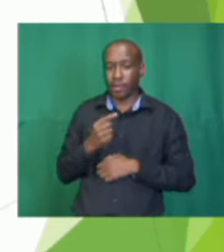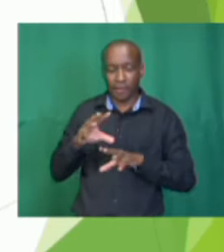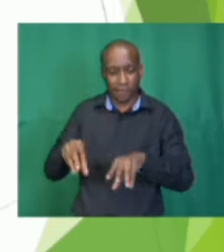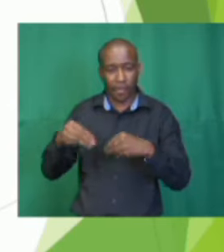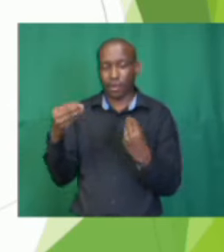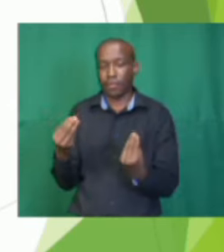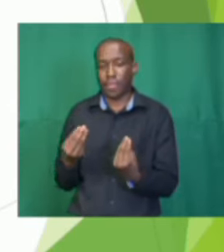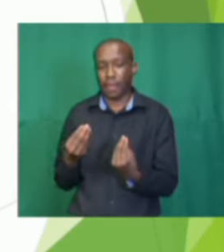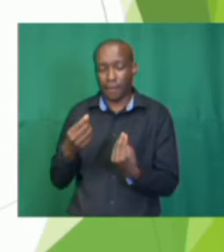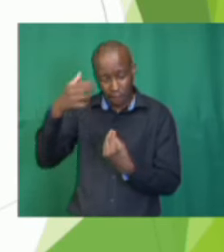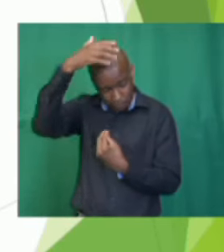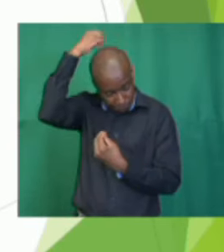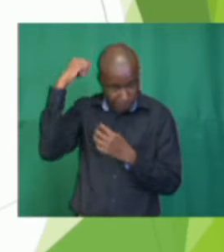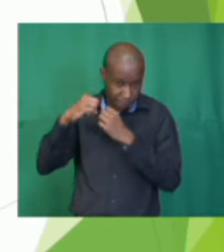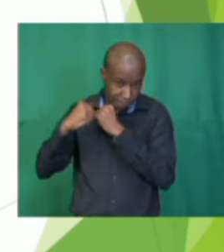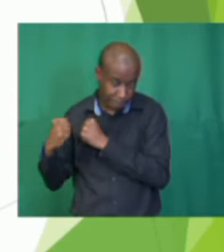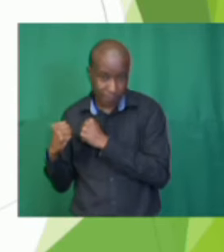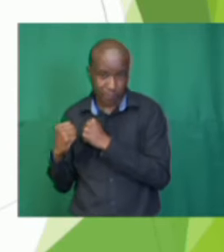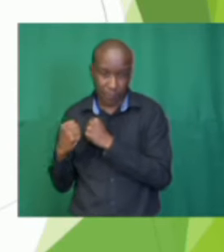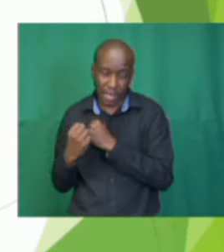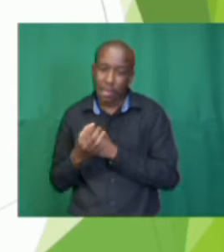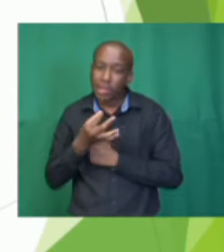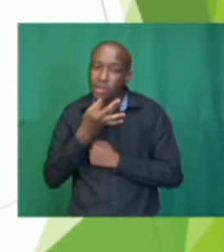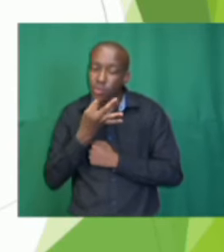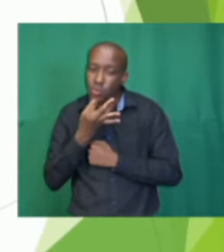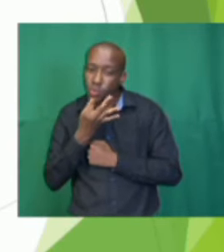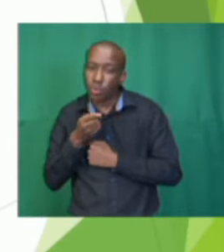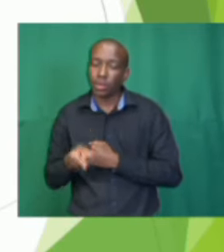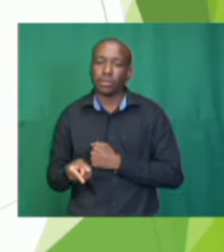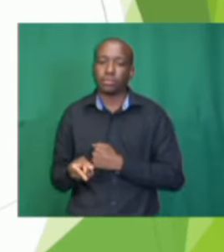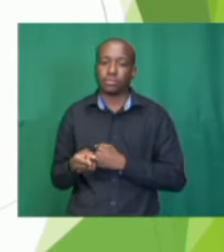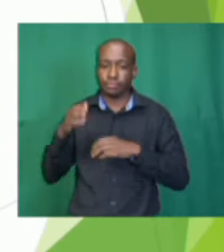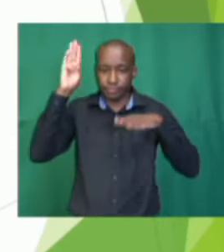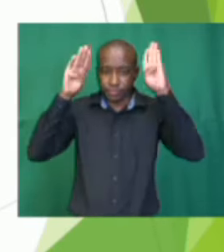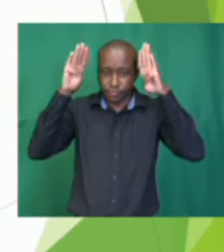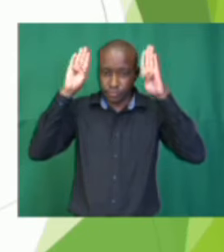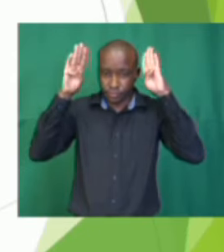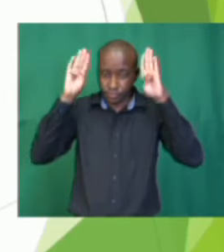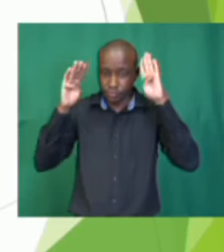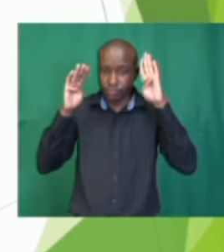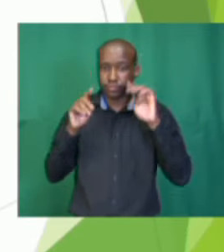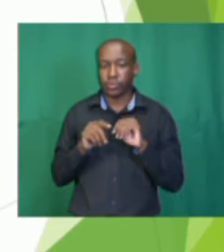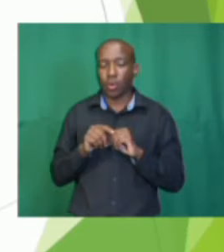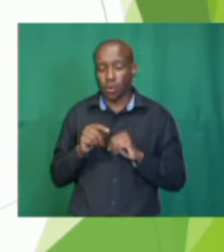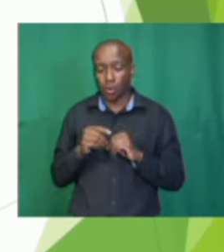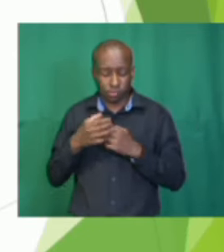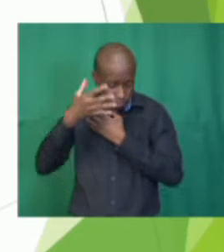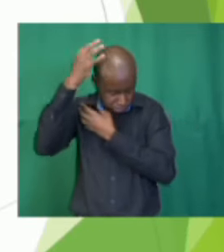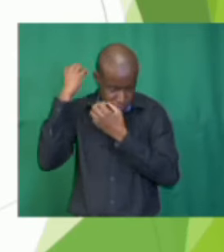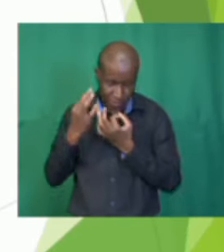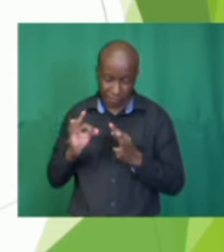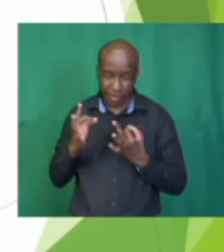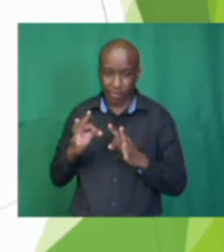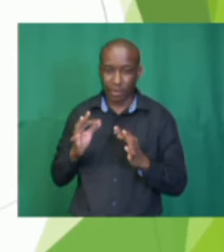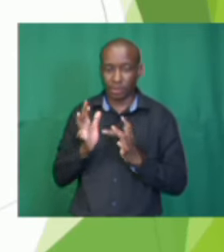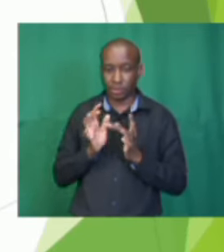it was young, and they untied it as Jesus Christ had instructed them to